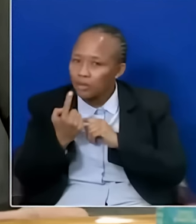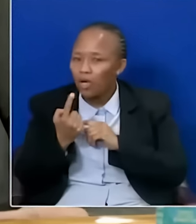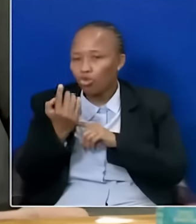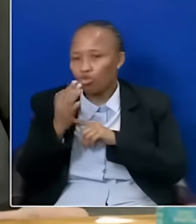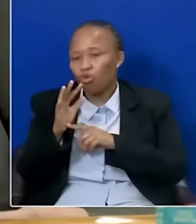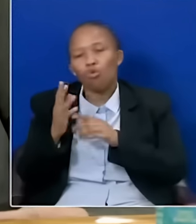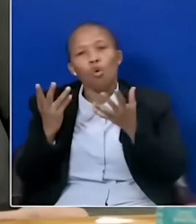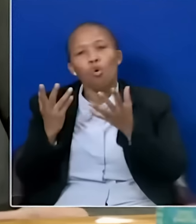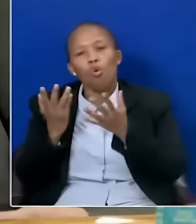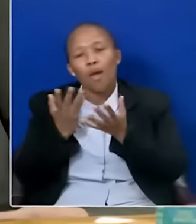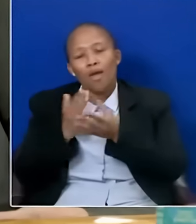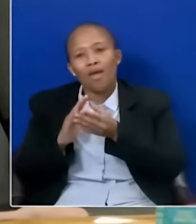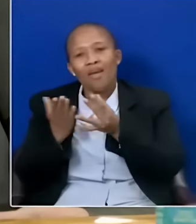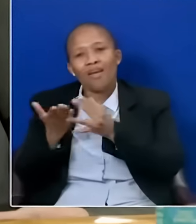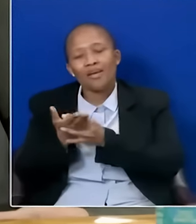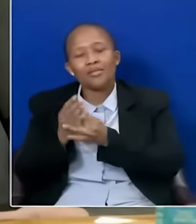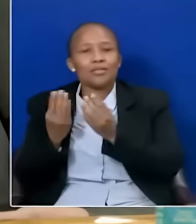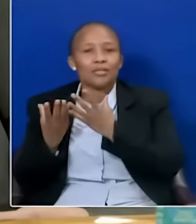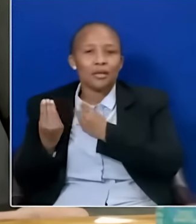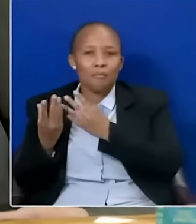under which it's acquired on the system?